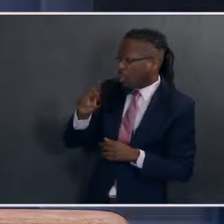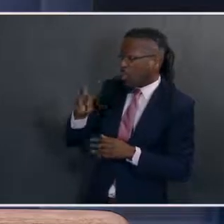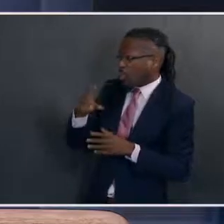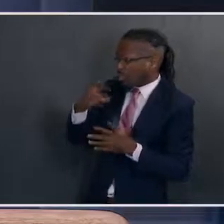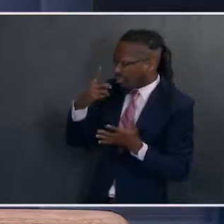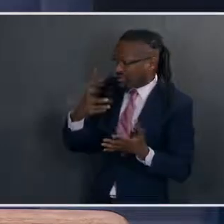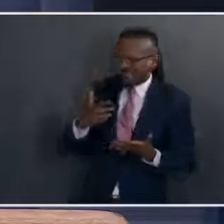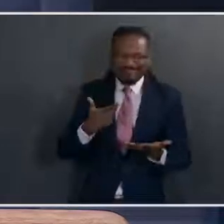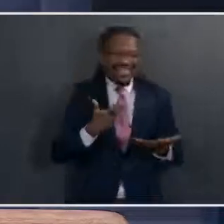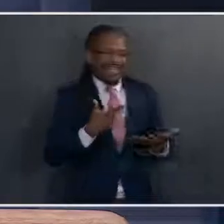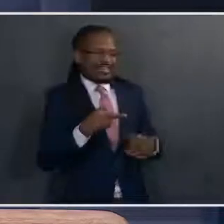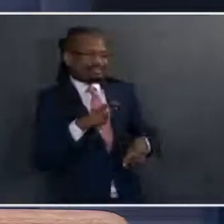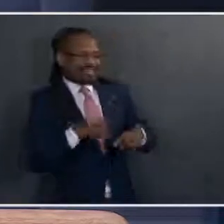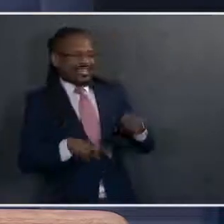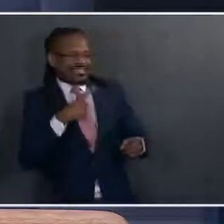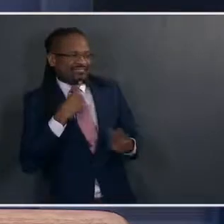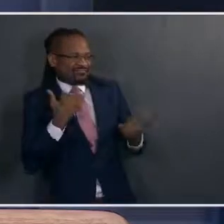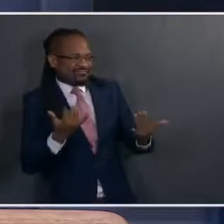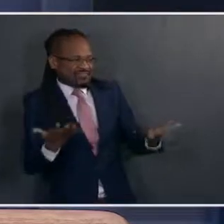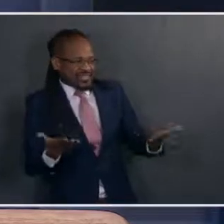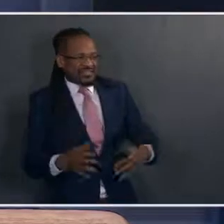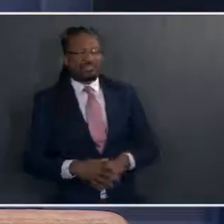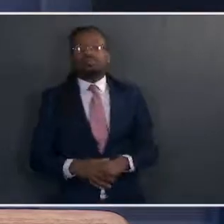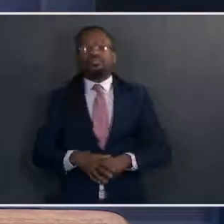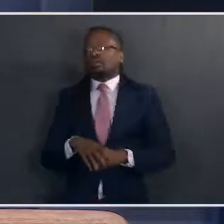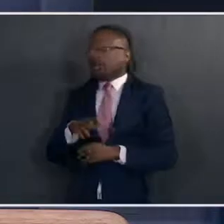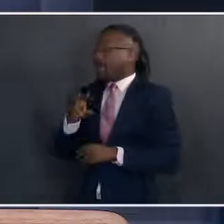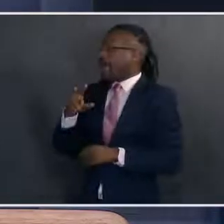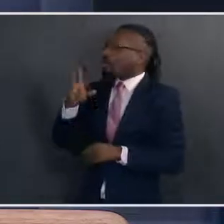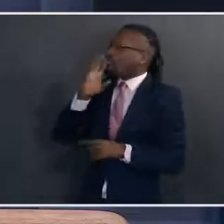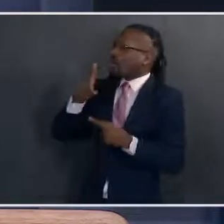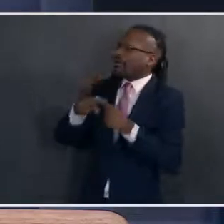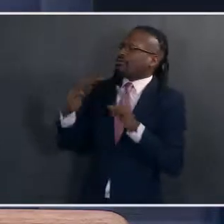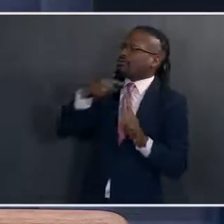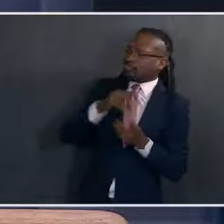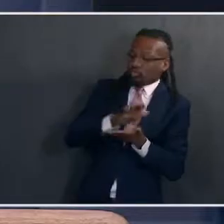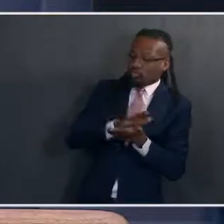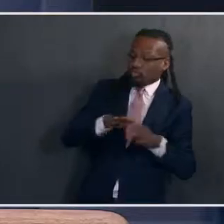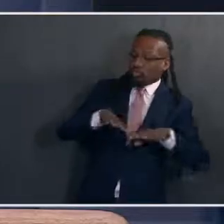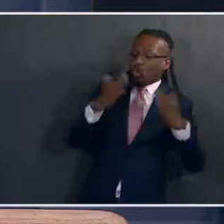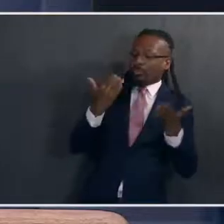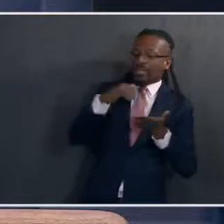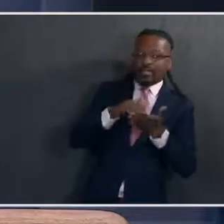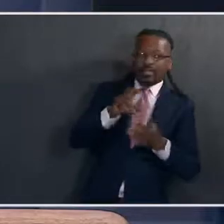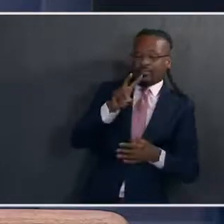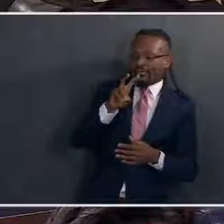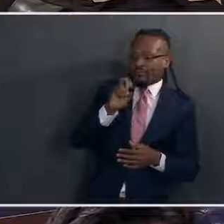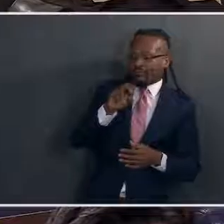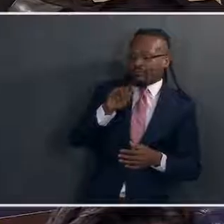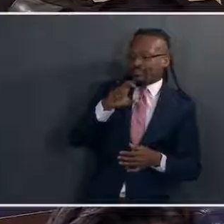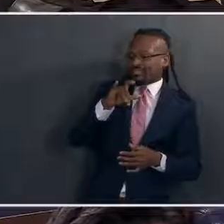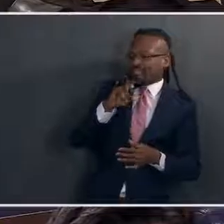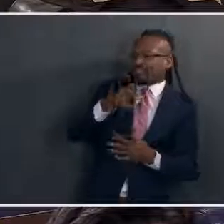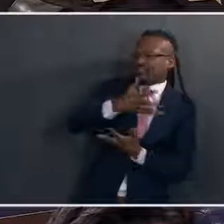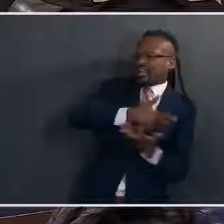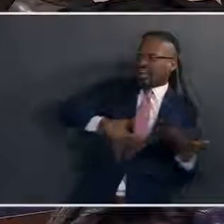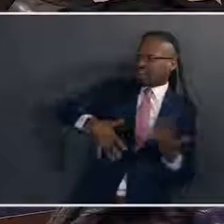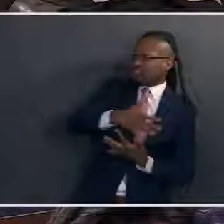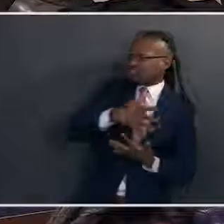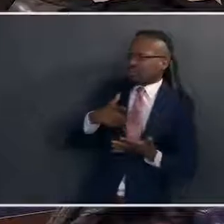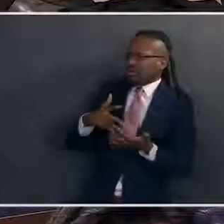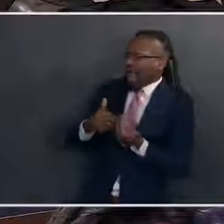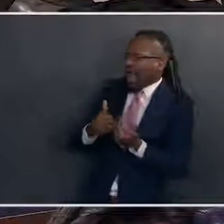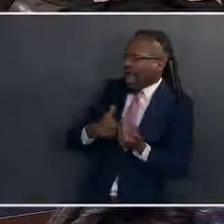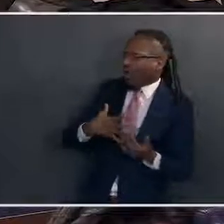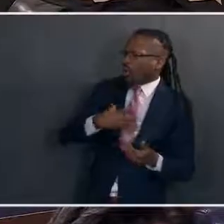ahead. Jen, I want to follow up on ventilation in the schools in terms of reopening them safely. How exactly does the White House see that playing out?